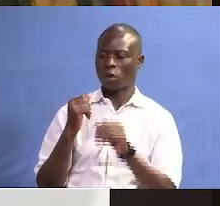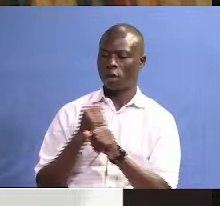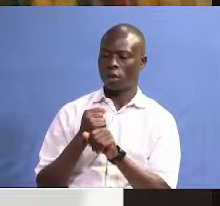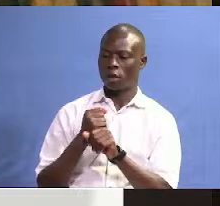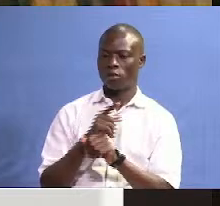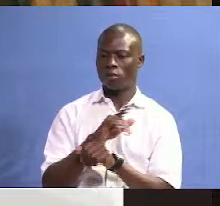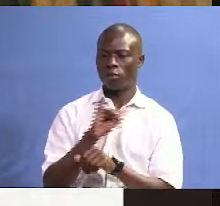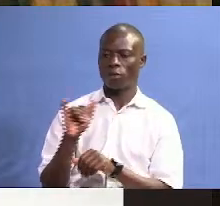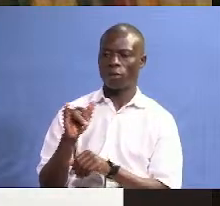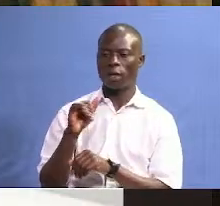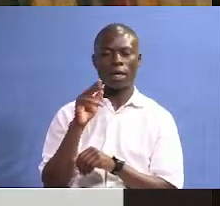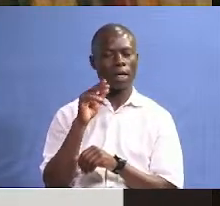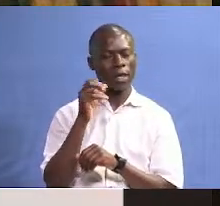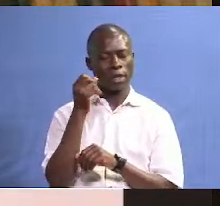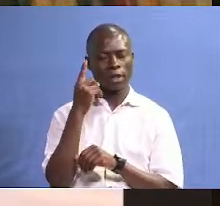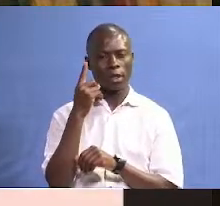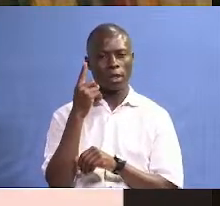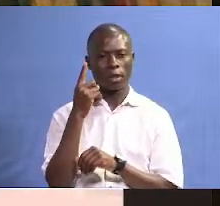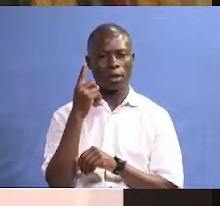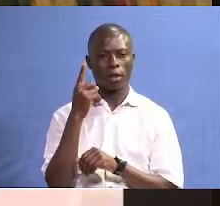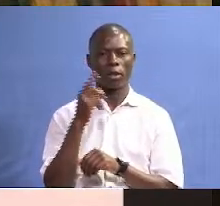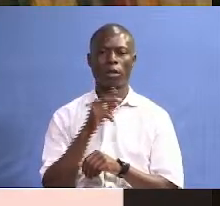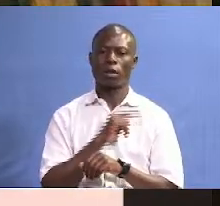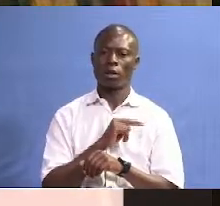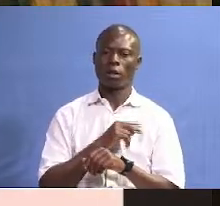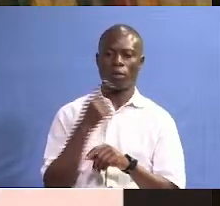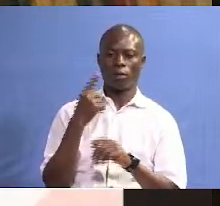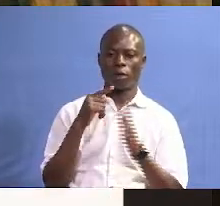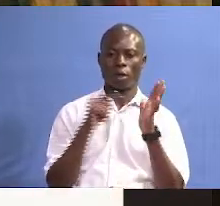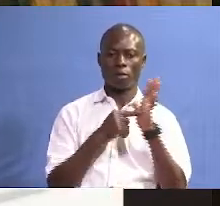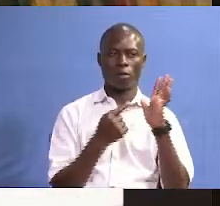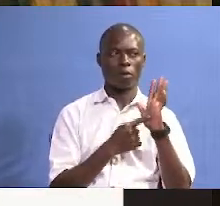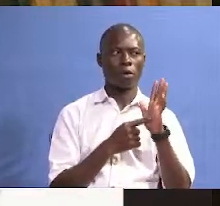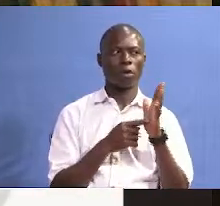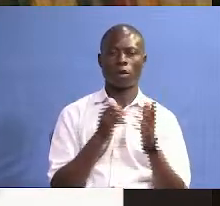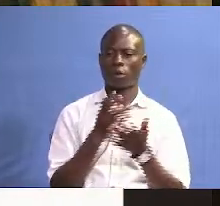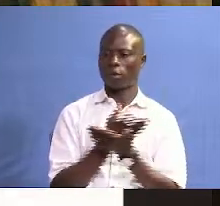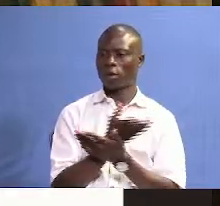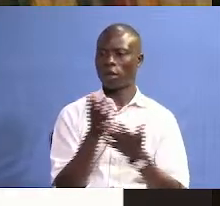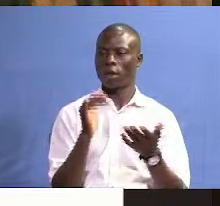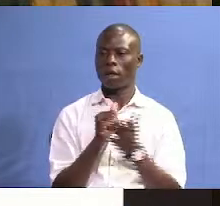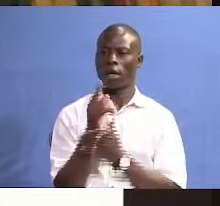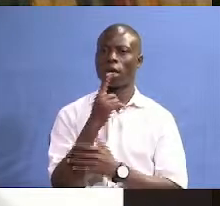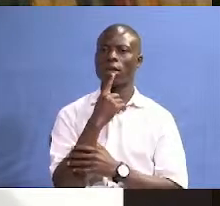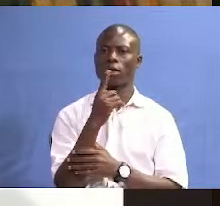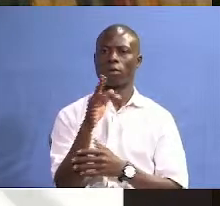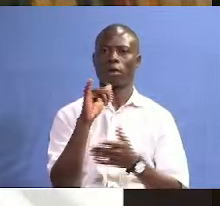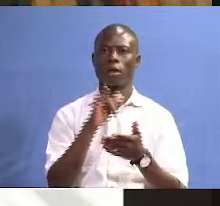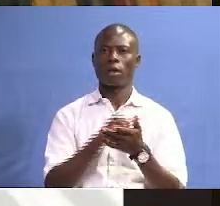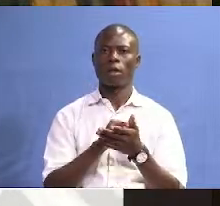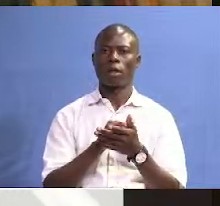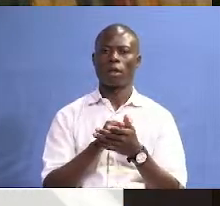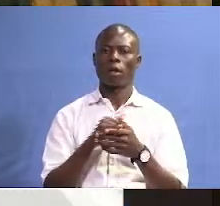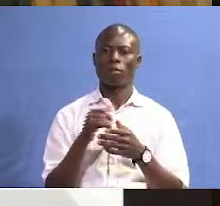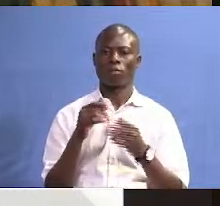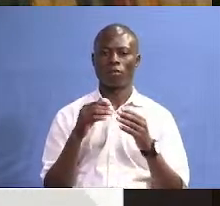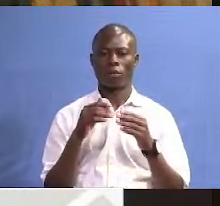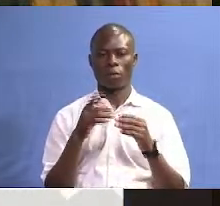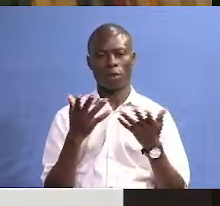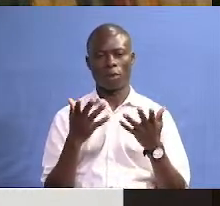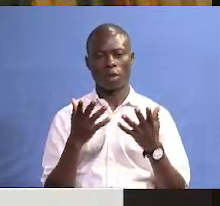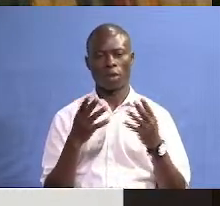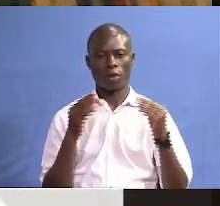understand the nature of their appointment, that they are there to ensure that the commitments of